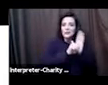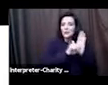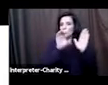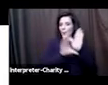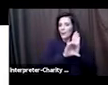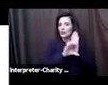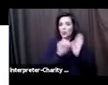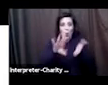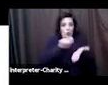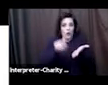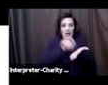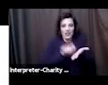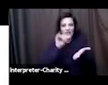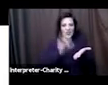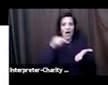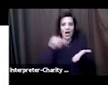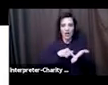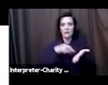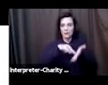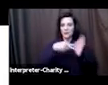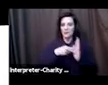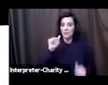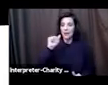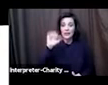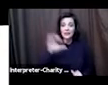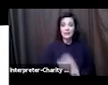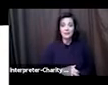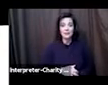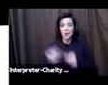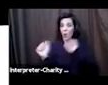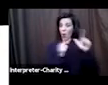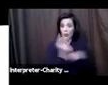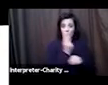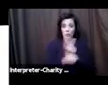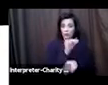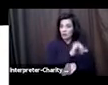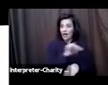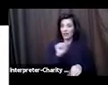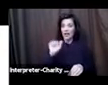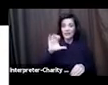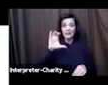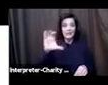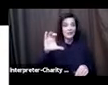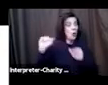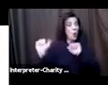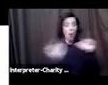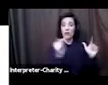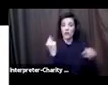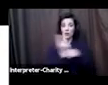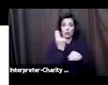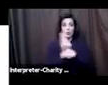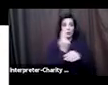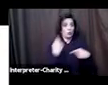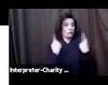or write. And one thing to note is that every single one of us does use some form of AAC at some point